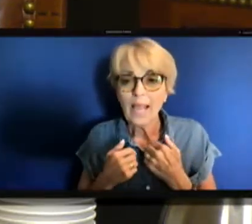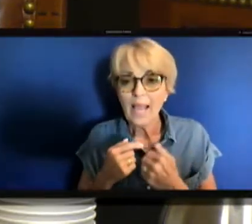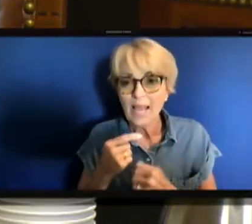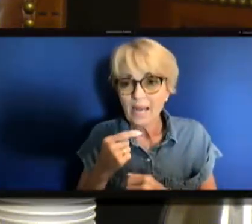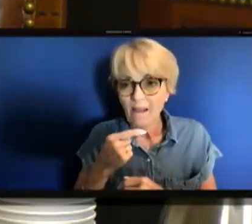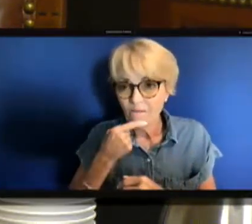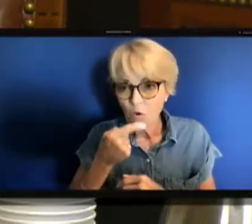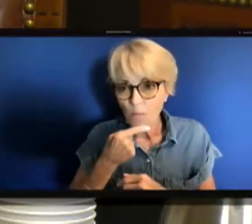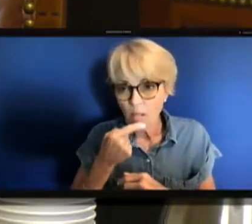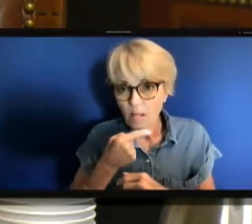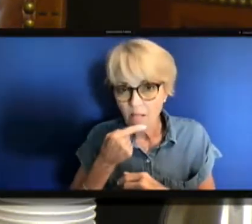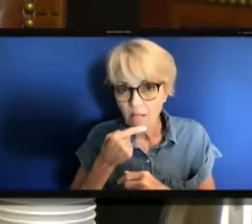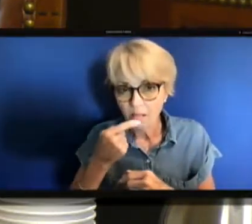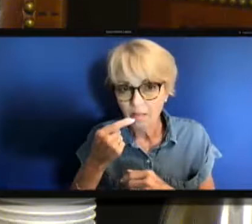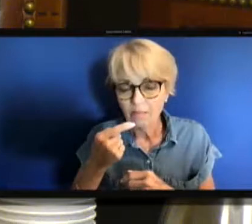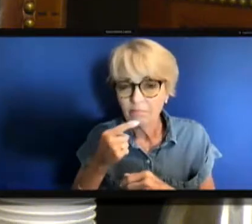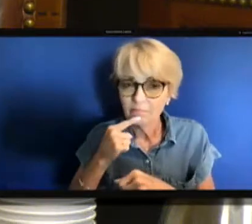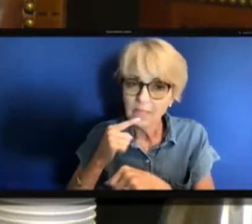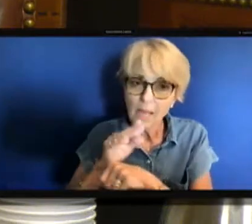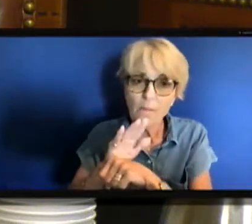not,